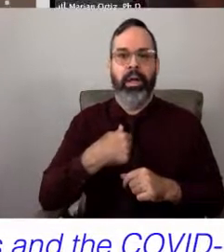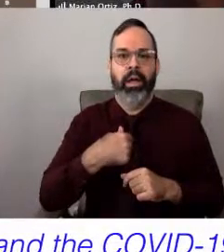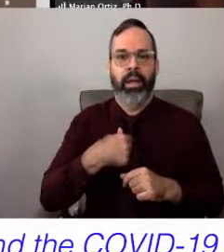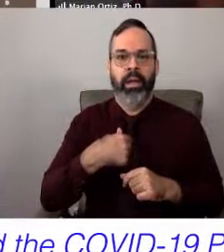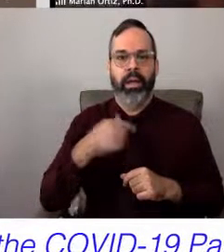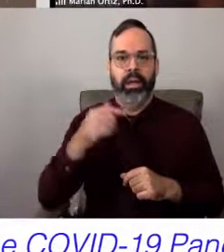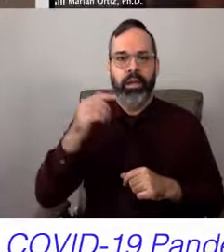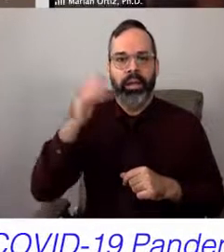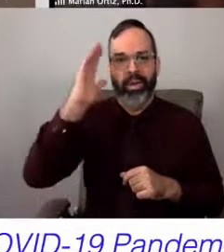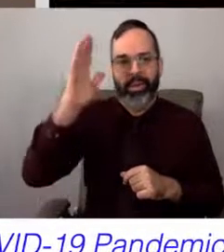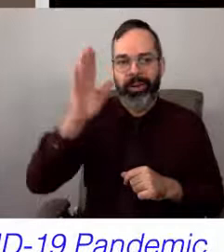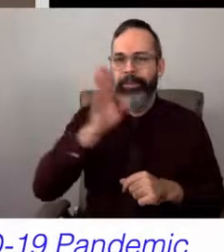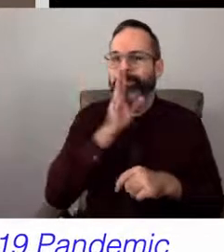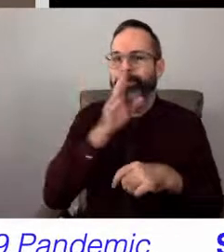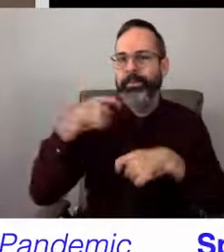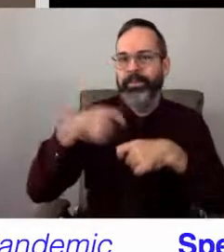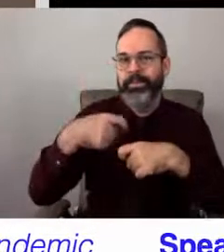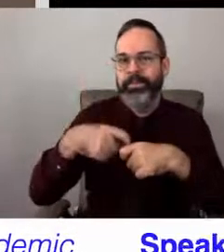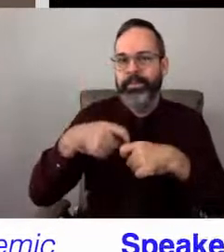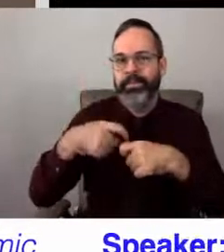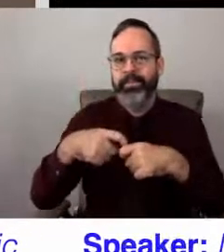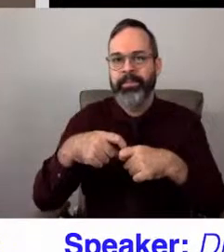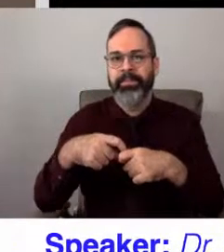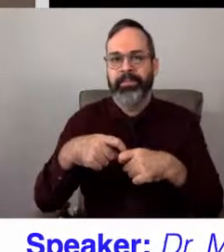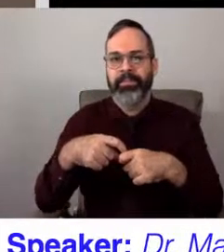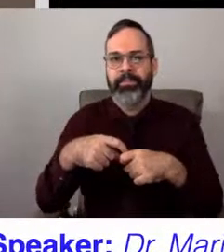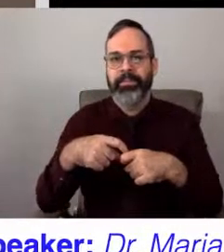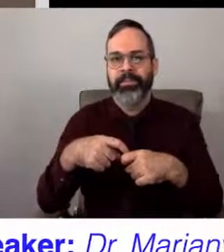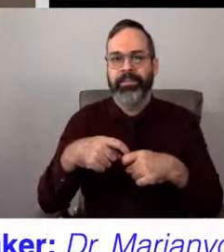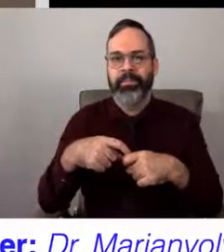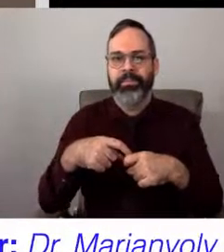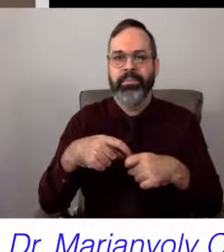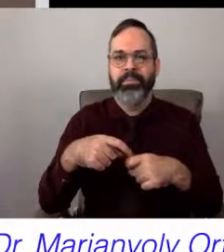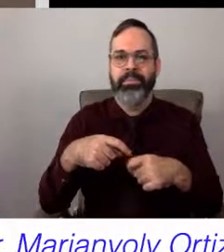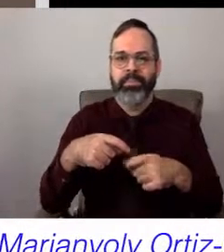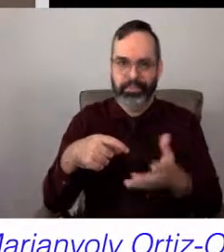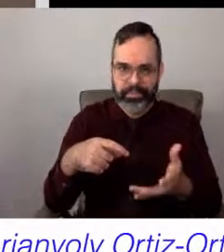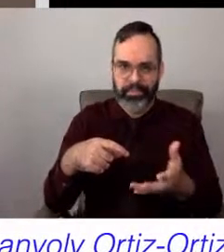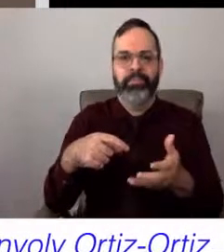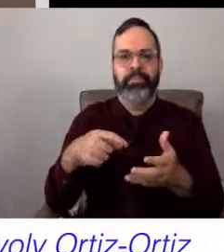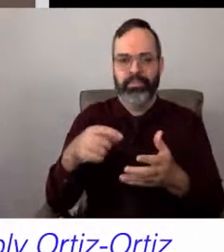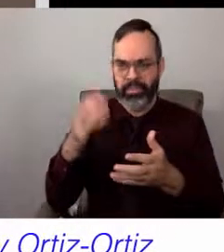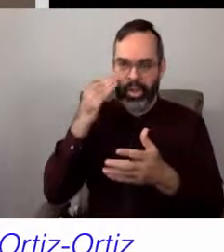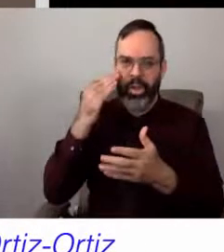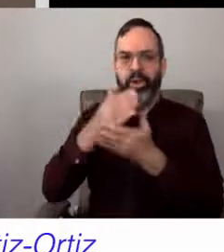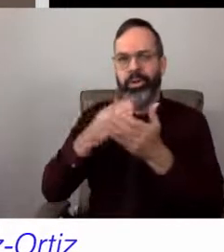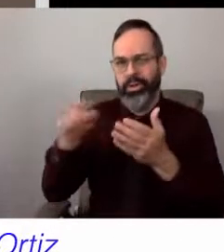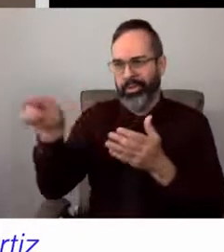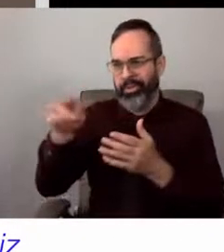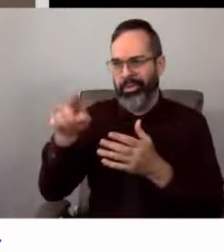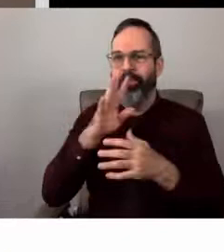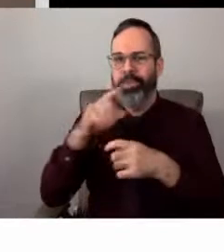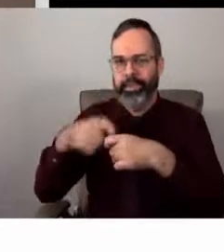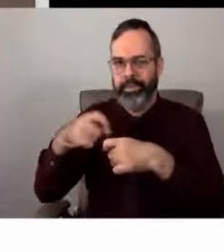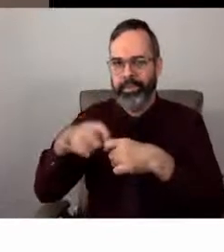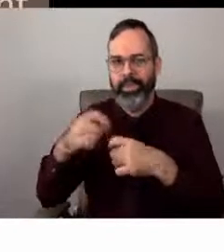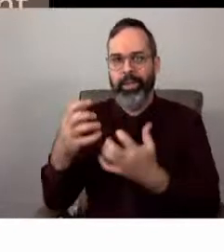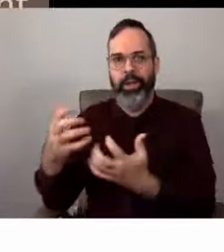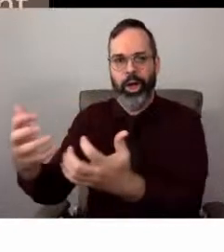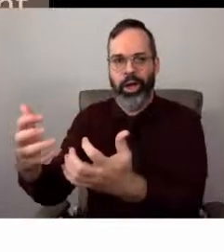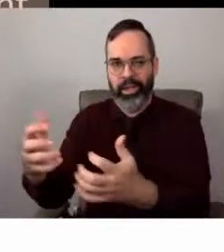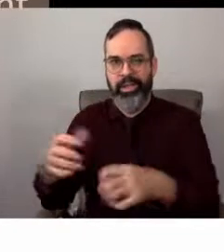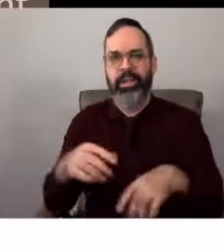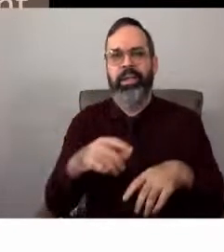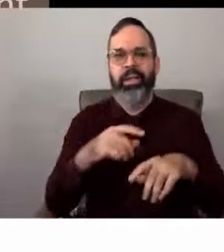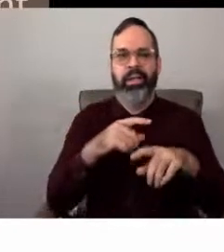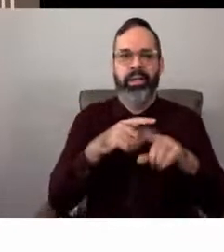speaking in Spanish, since I think most of our audience is Spanish speaking, but please feel free